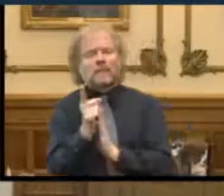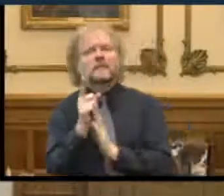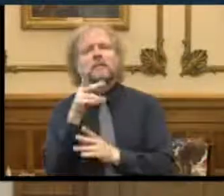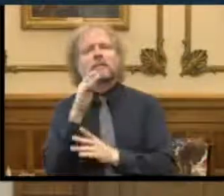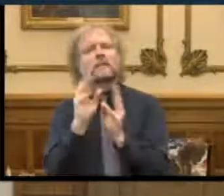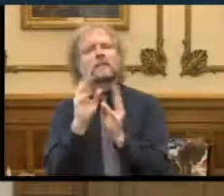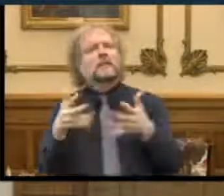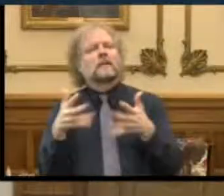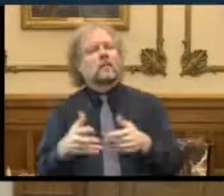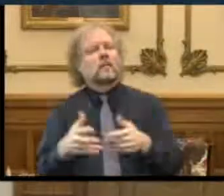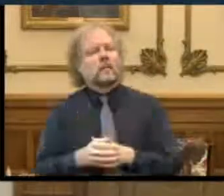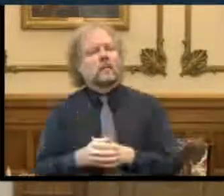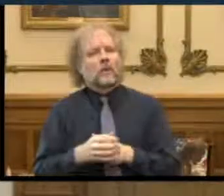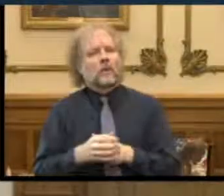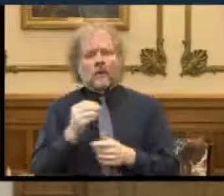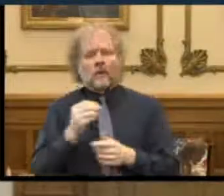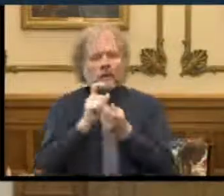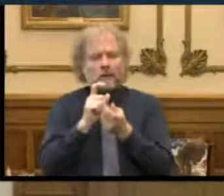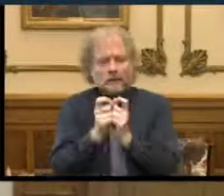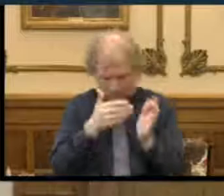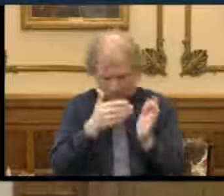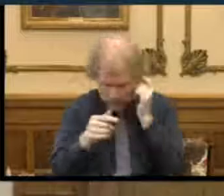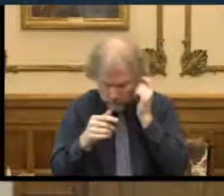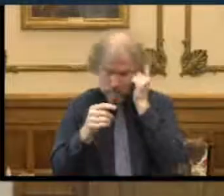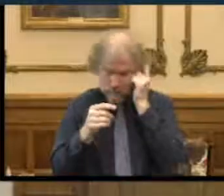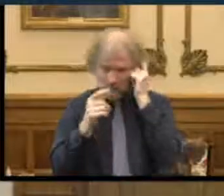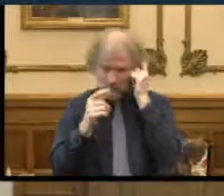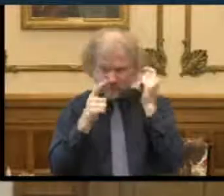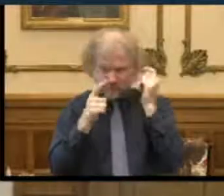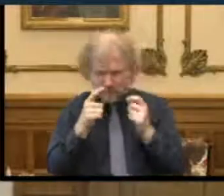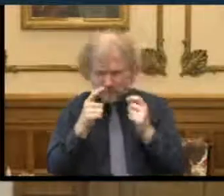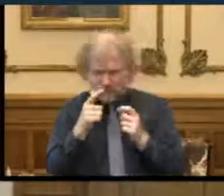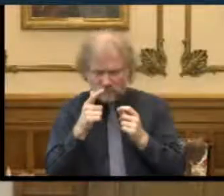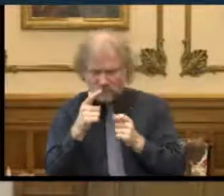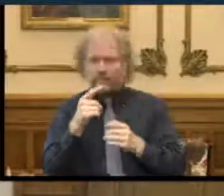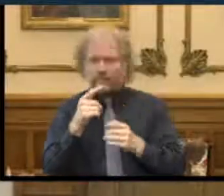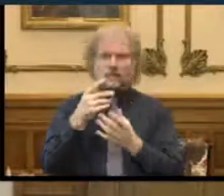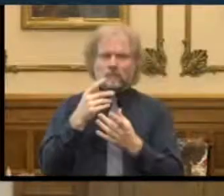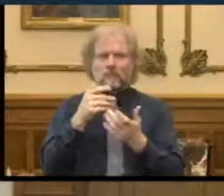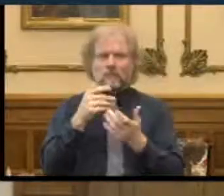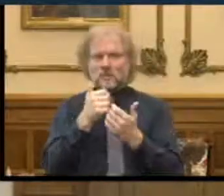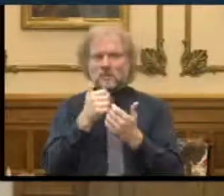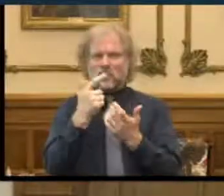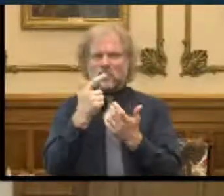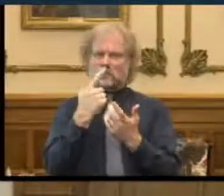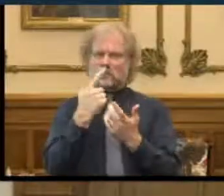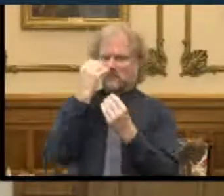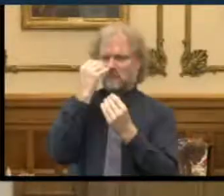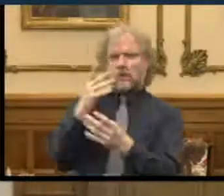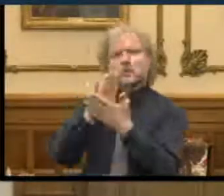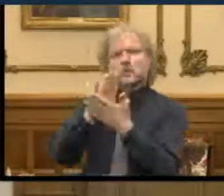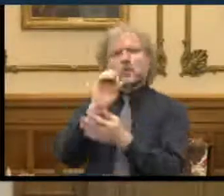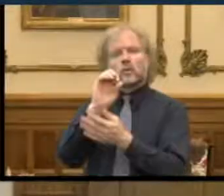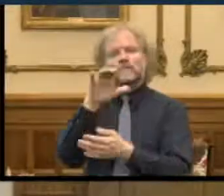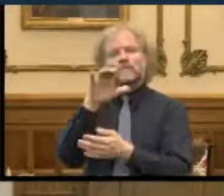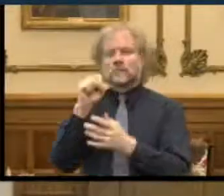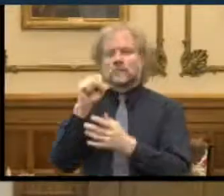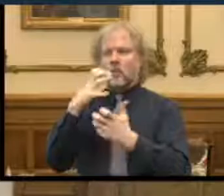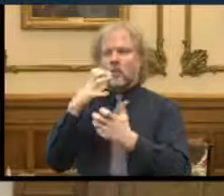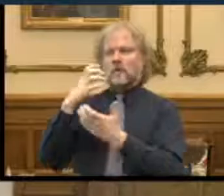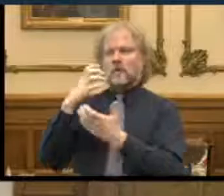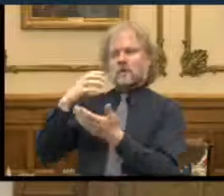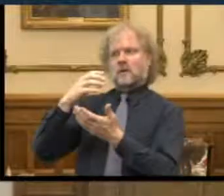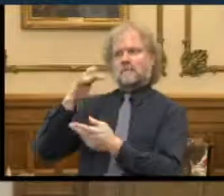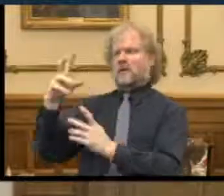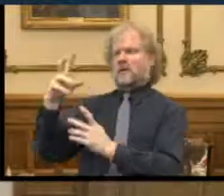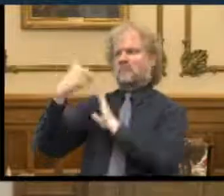and is yet to release a revised reopening plan to us despite it being approved in a public meeting. What would you say to school officials who are trying to avoid public scrutiny of their